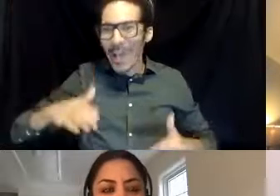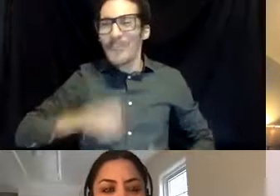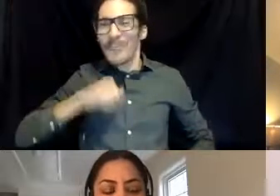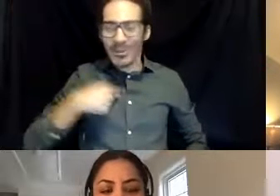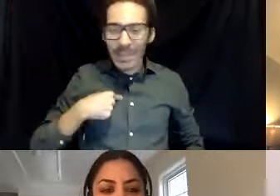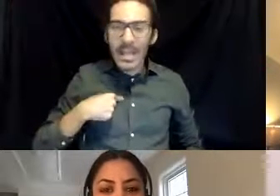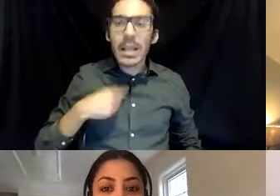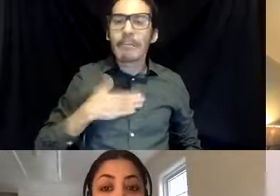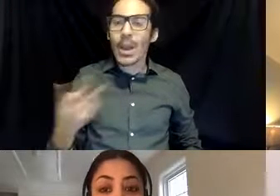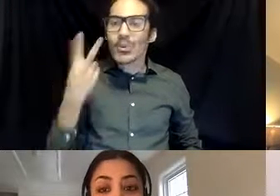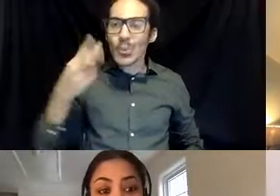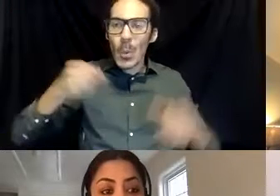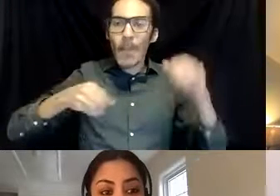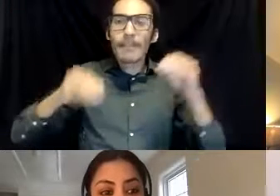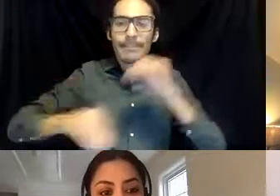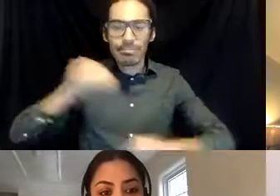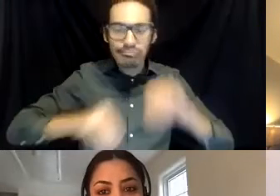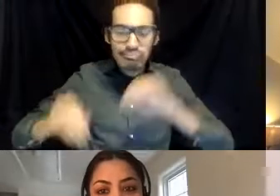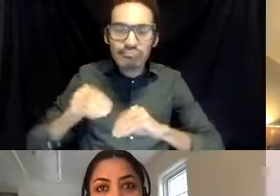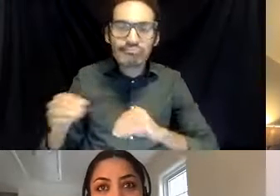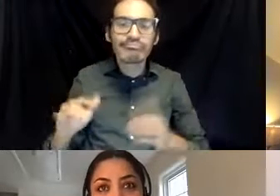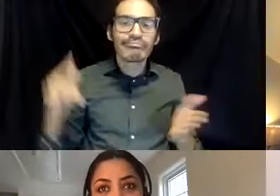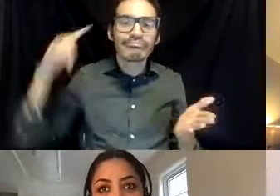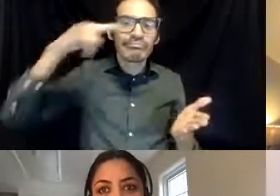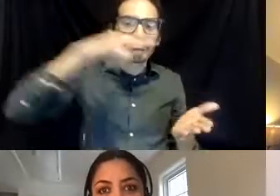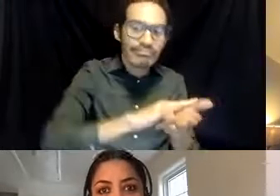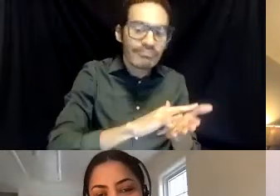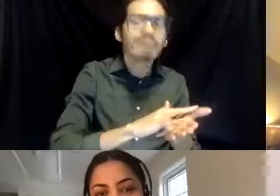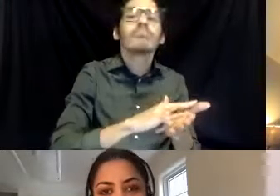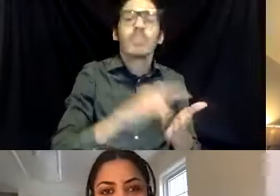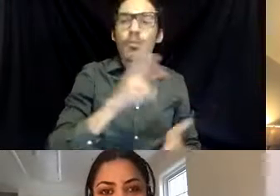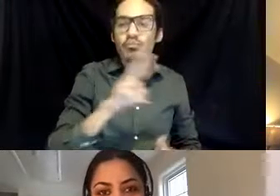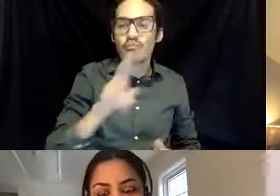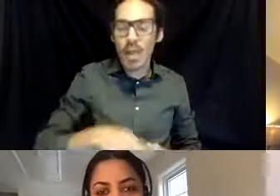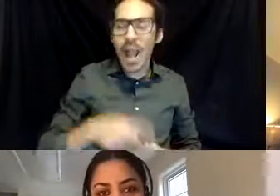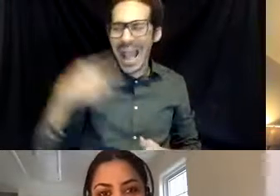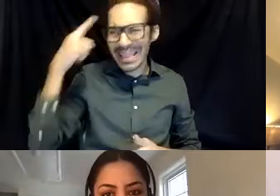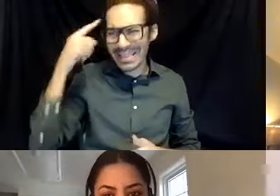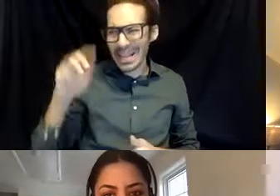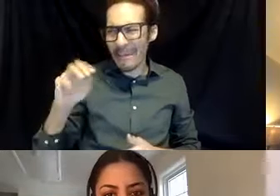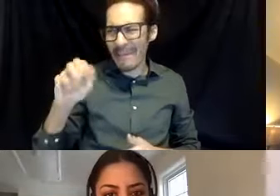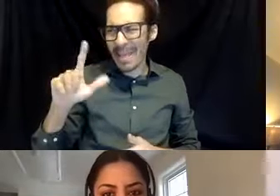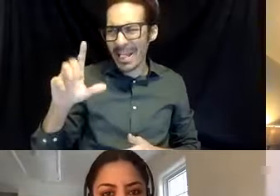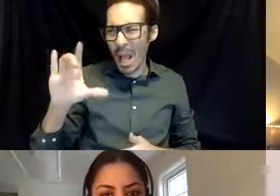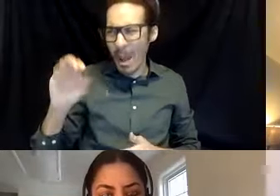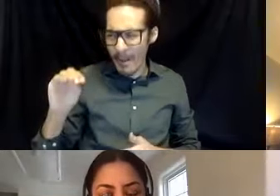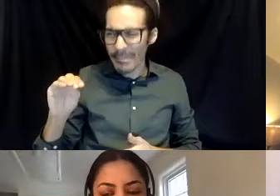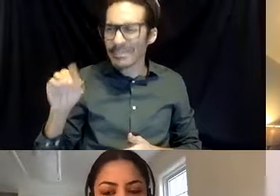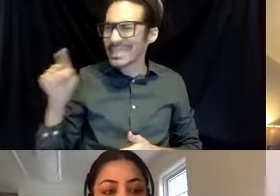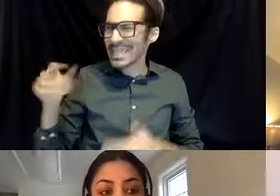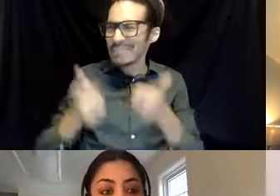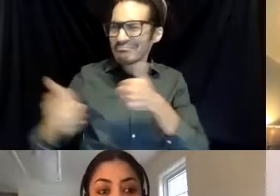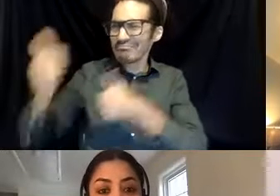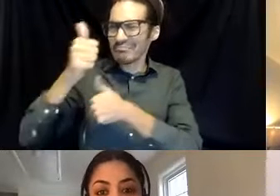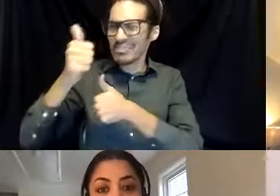two bags and I sort of landed in Rochester, New York. And it was, I think, Malcolm, who was the chair of the program at the film program back then,